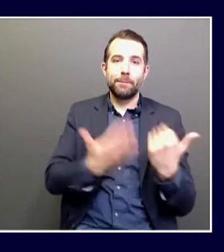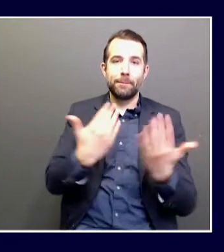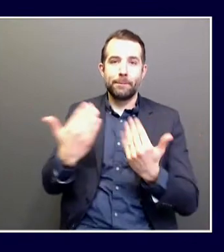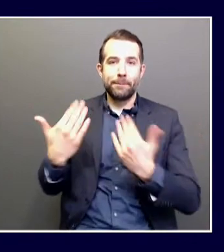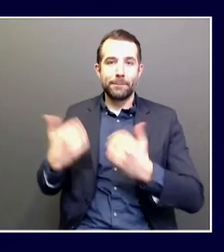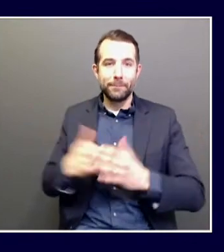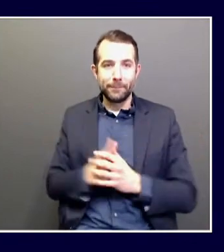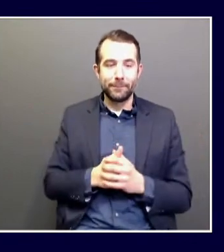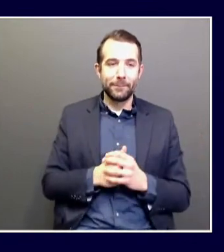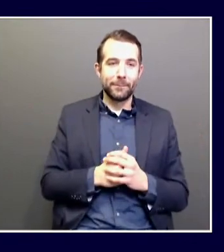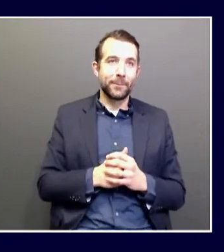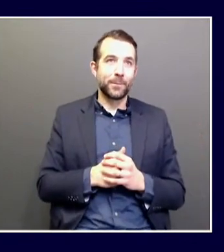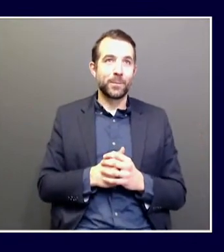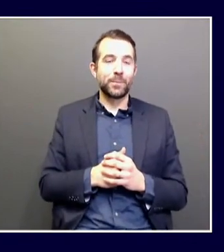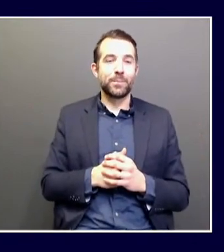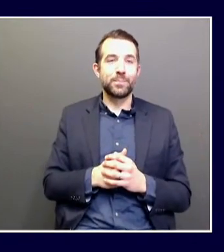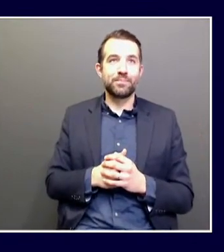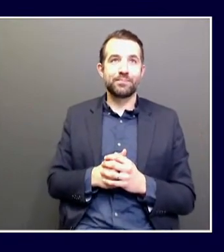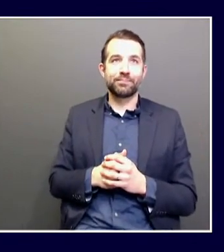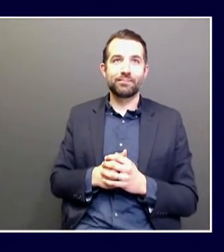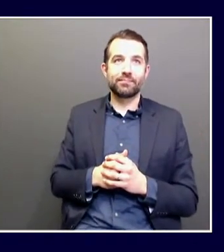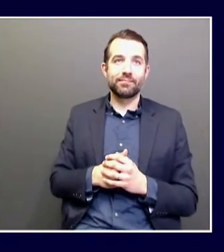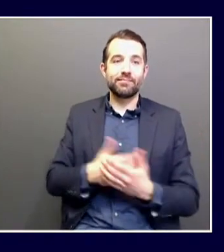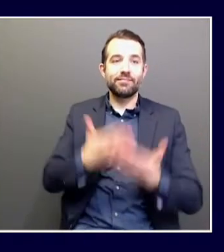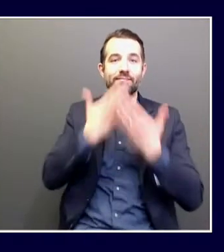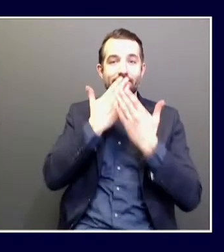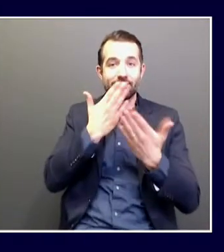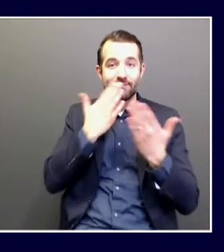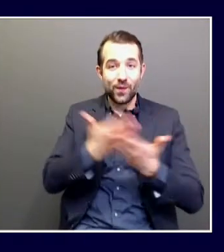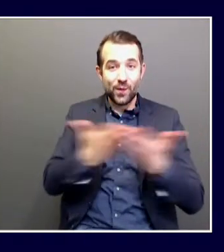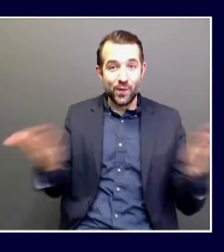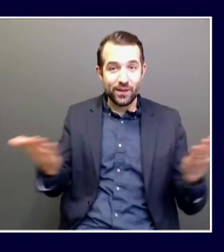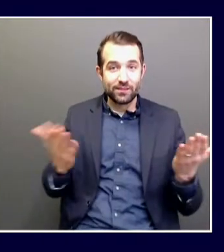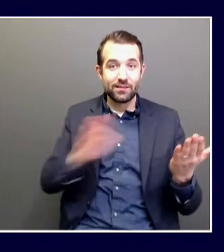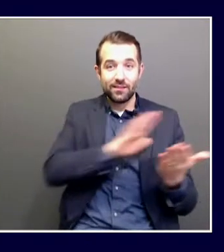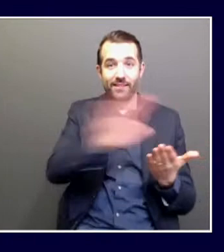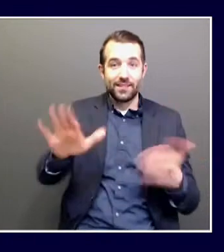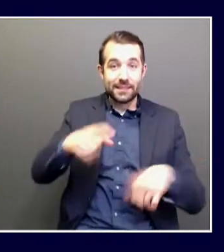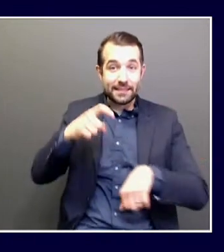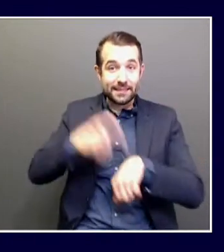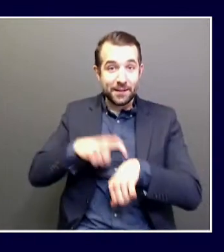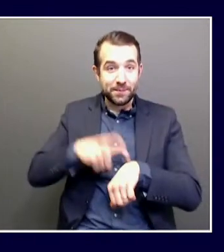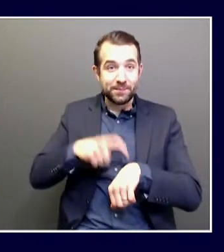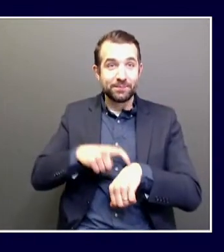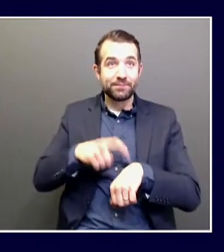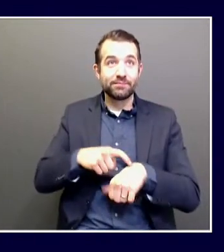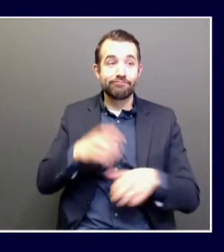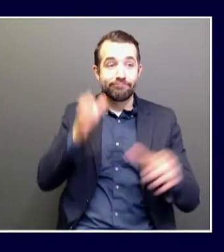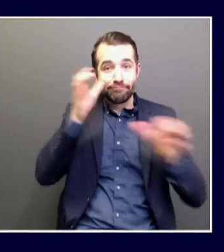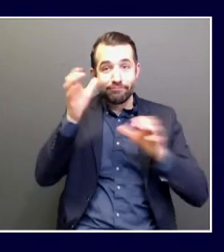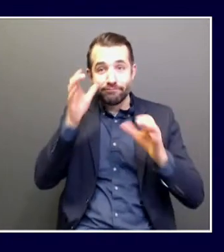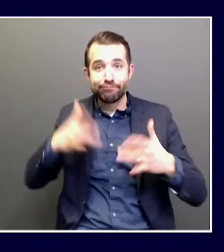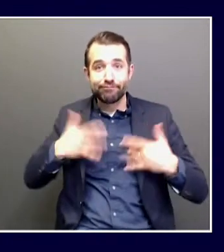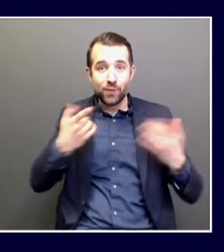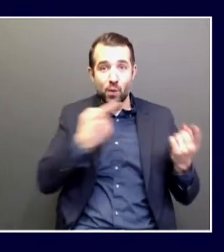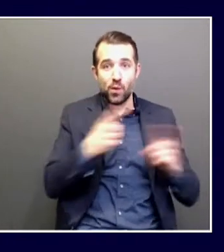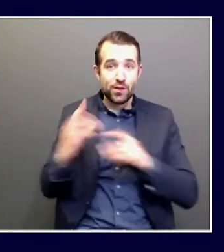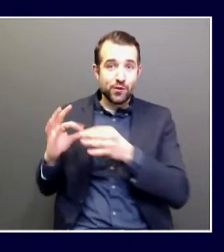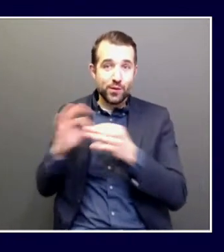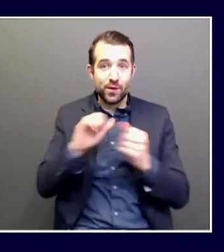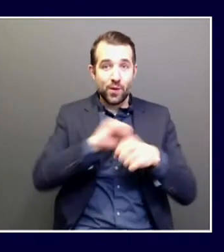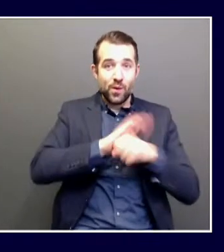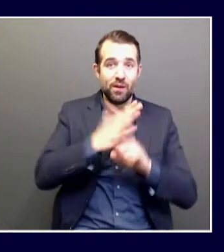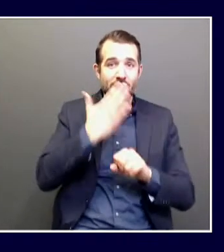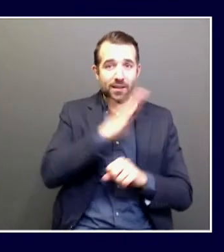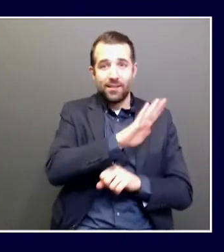primary shot. So with that, I want to thank everyone for taking some time out of your afternoon to hear where we are. Thanks to my colleagues in the media for their questions